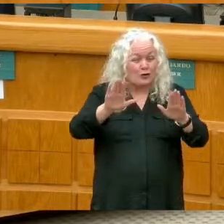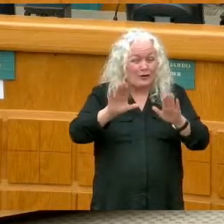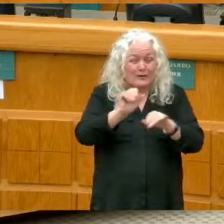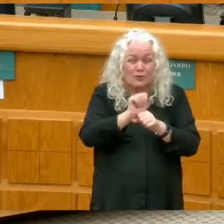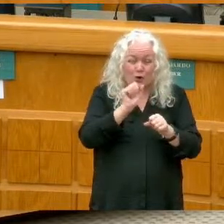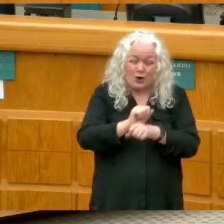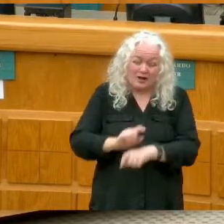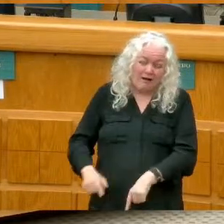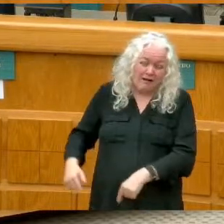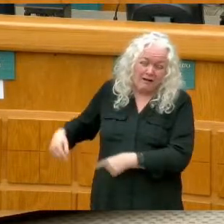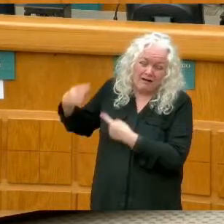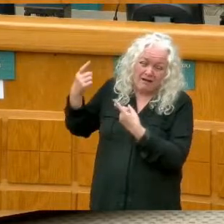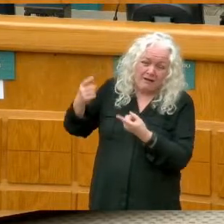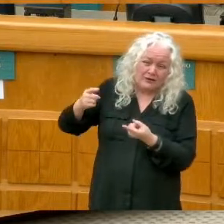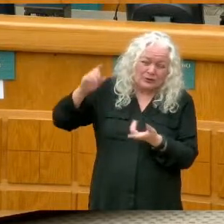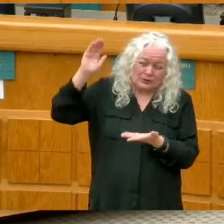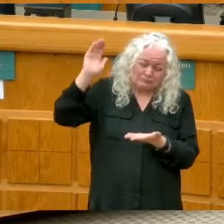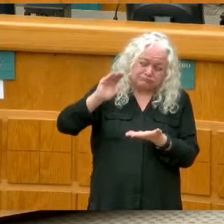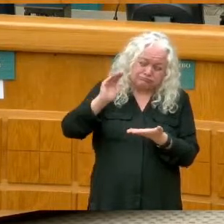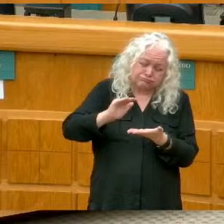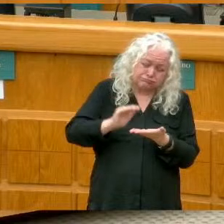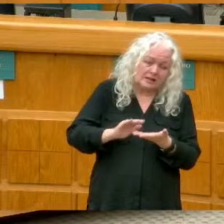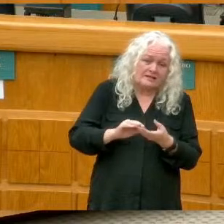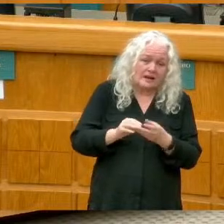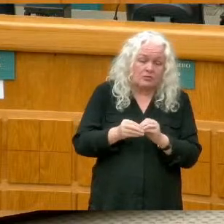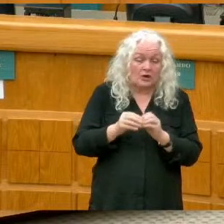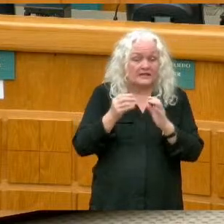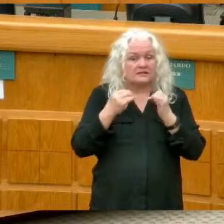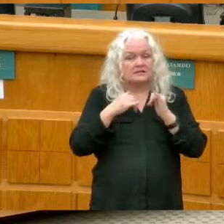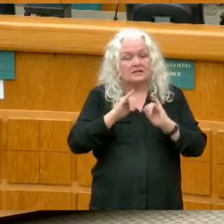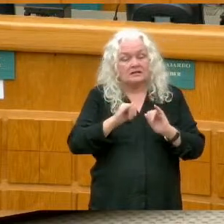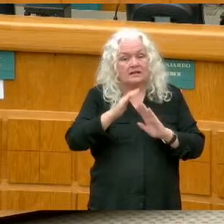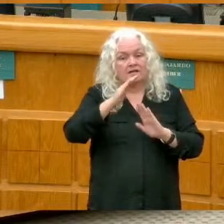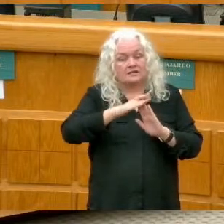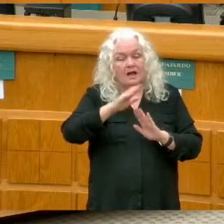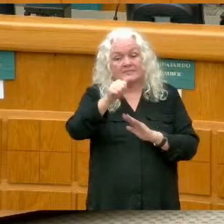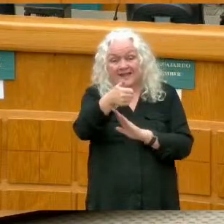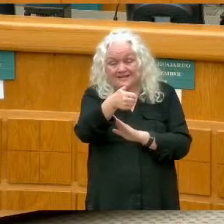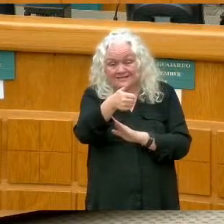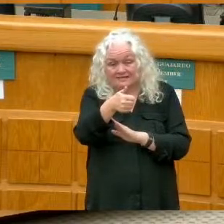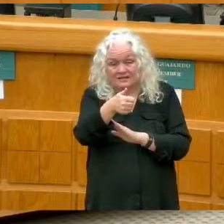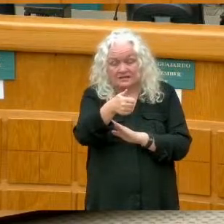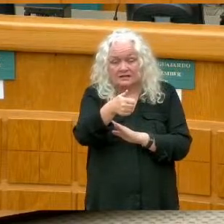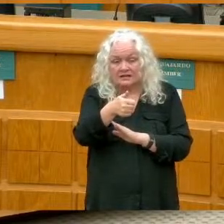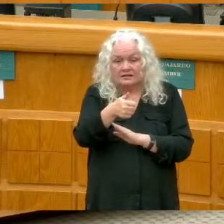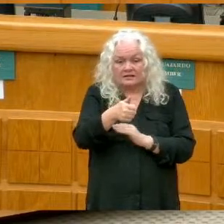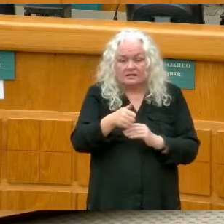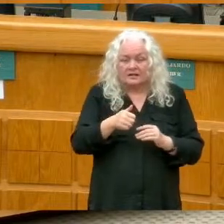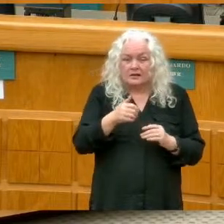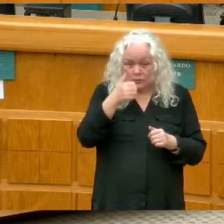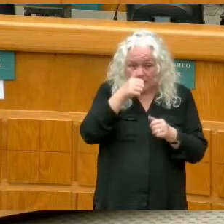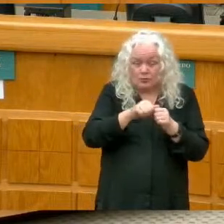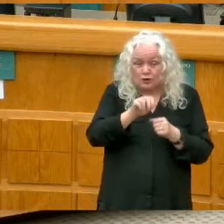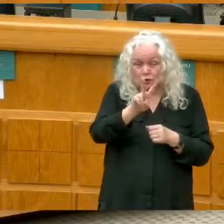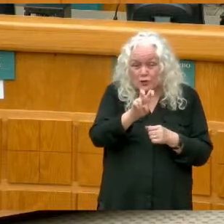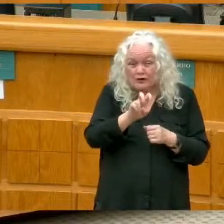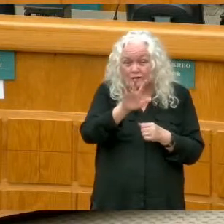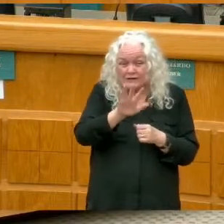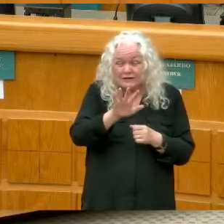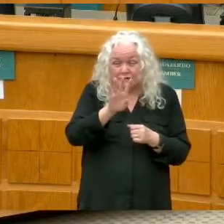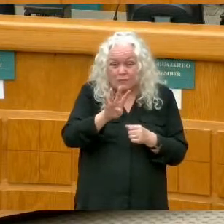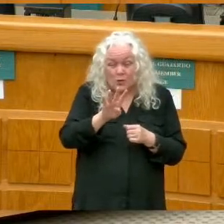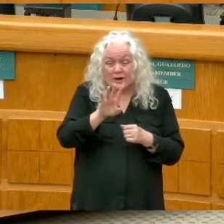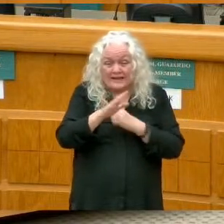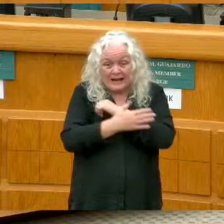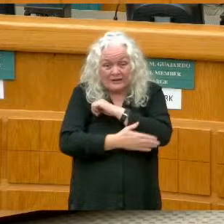we've done to drive our numbers down, are still in the top 10. Remember, there's 254 counties. We're still